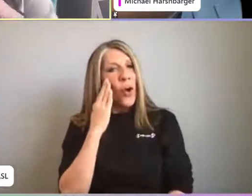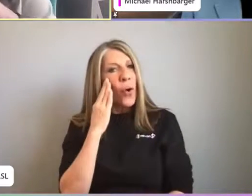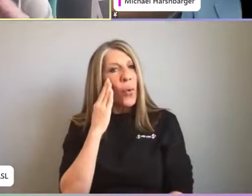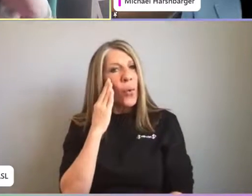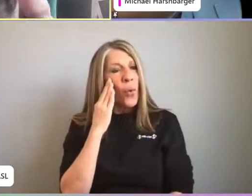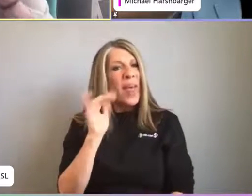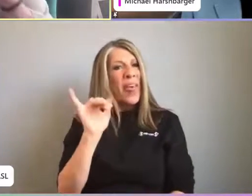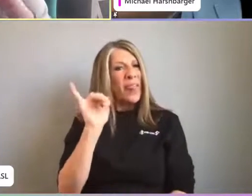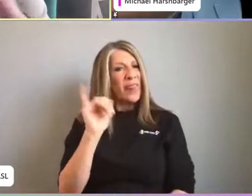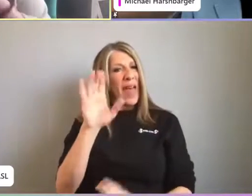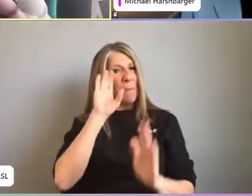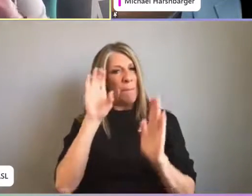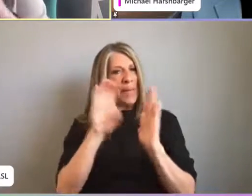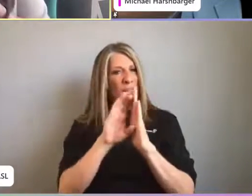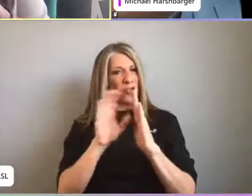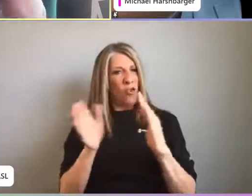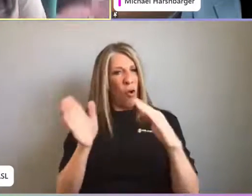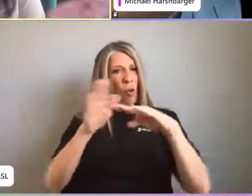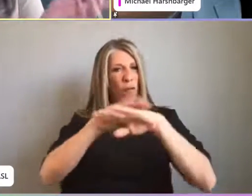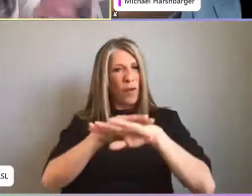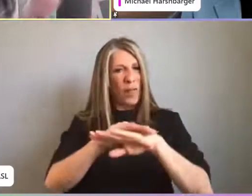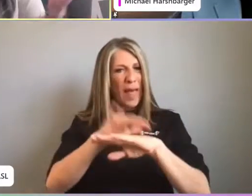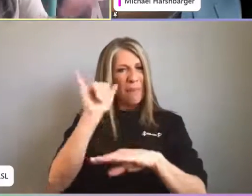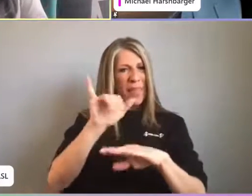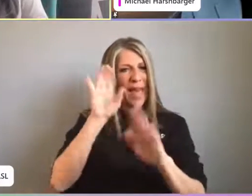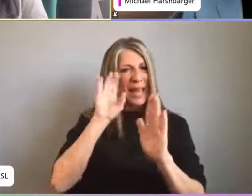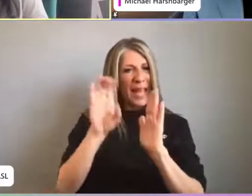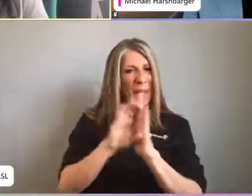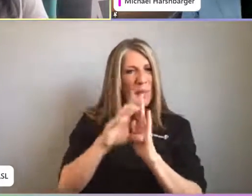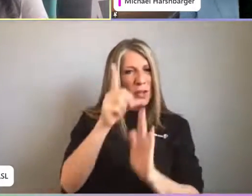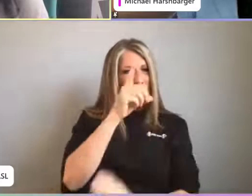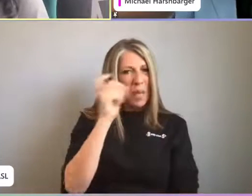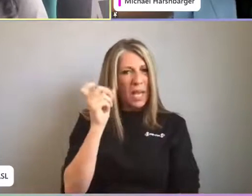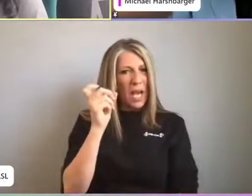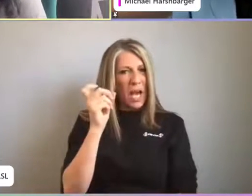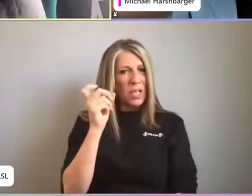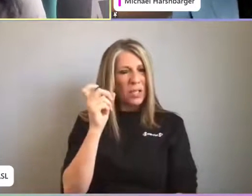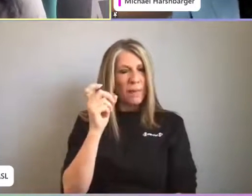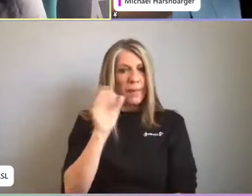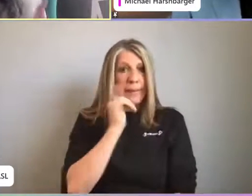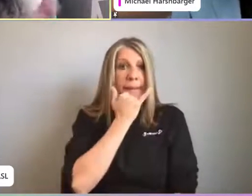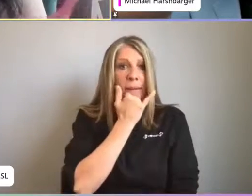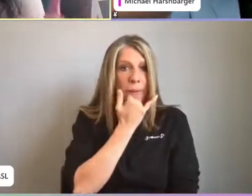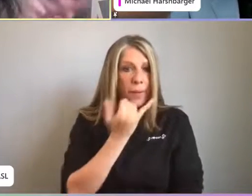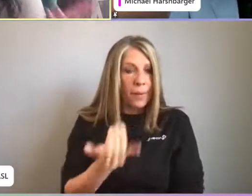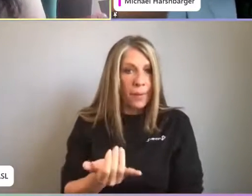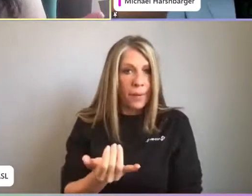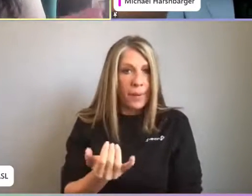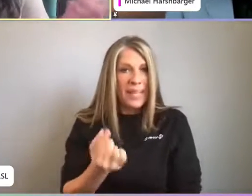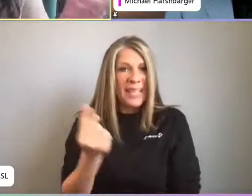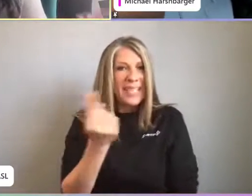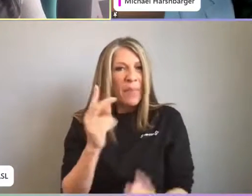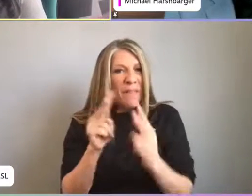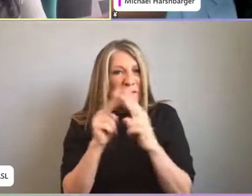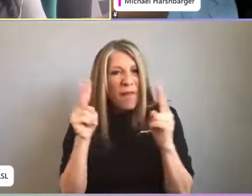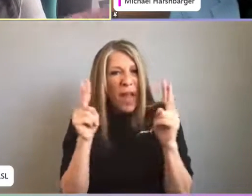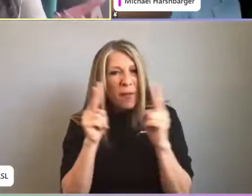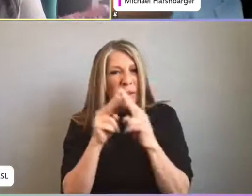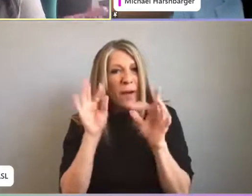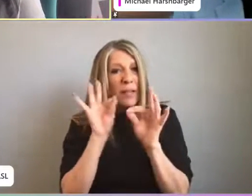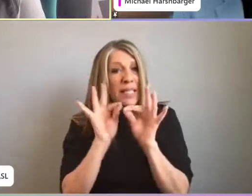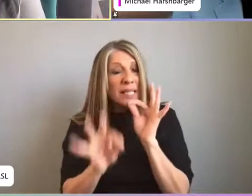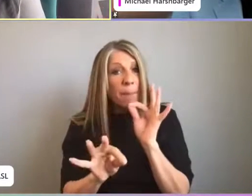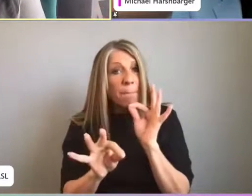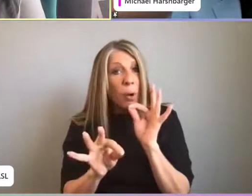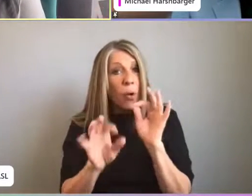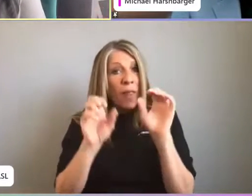that picture overlapped that image because of typo, something very, very simple that